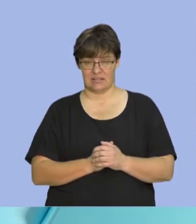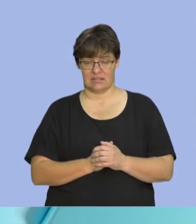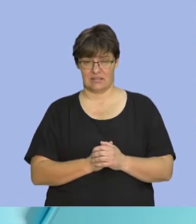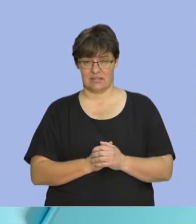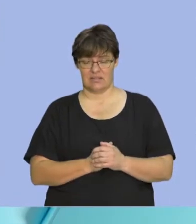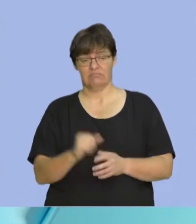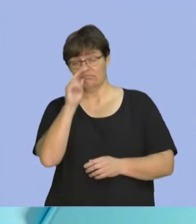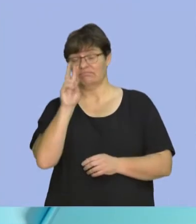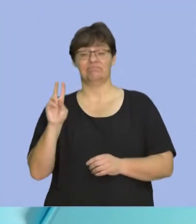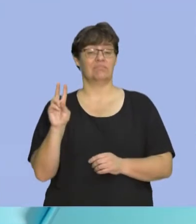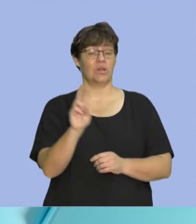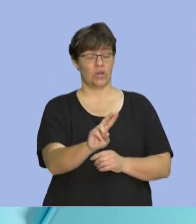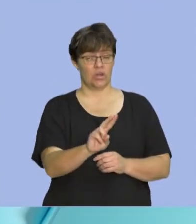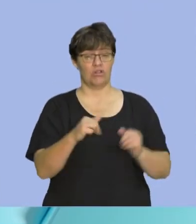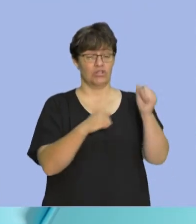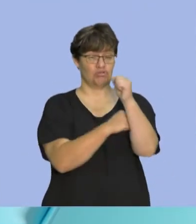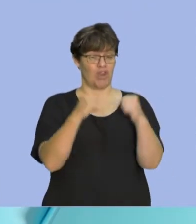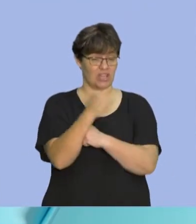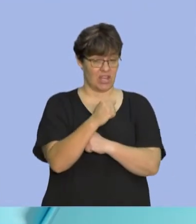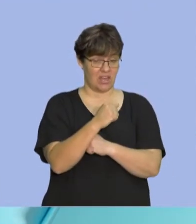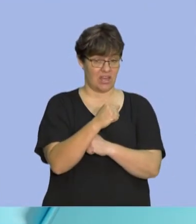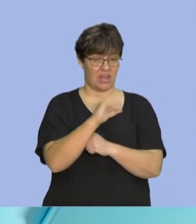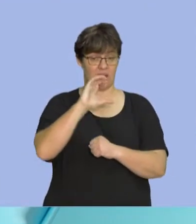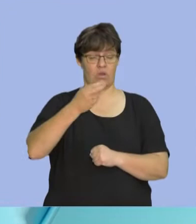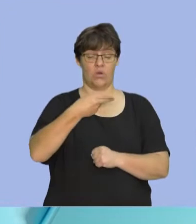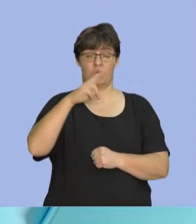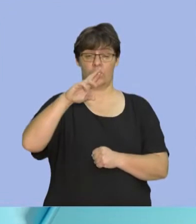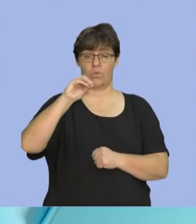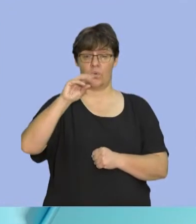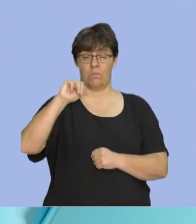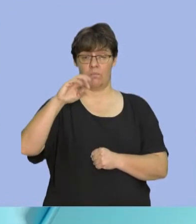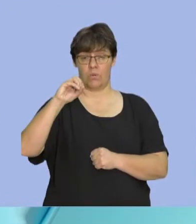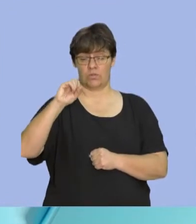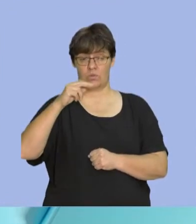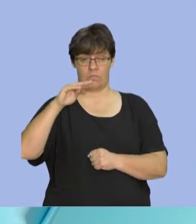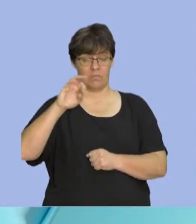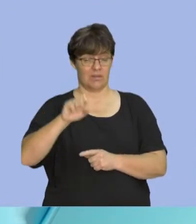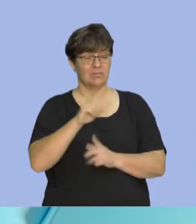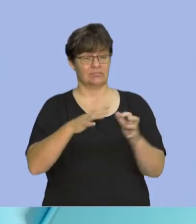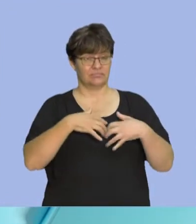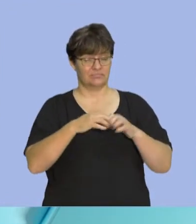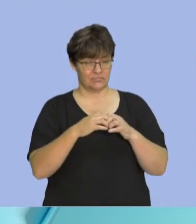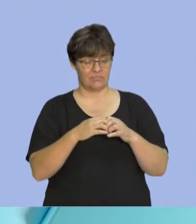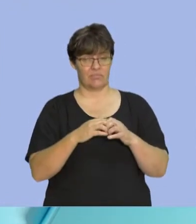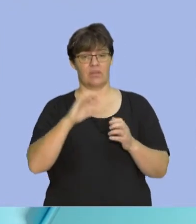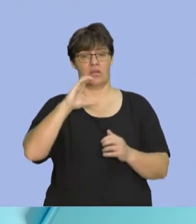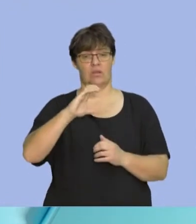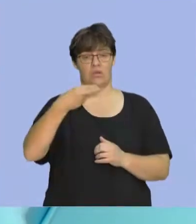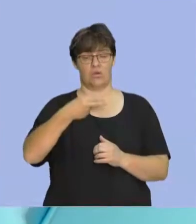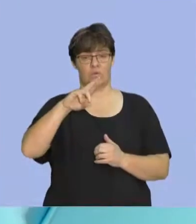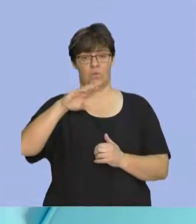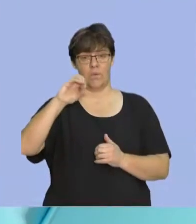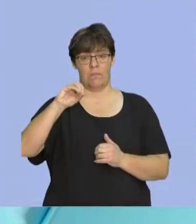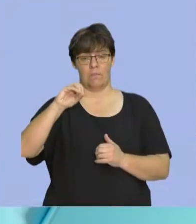at the structure of a chromosome. We've kind of identified that a chromosome is made up of chromatids, which are held together with